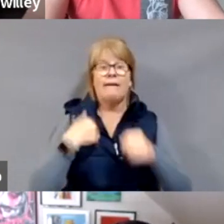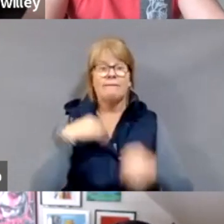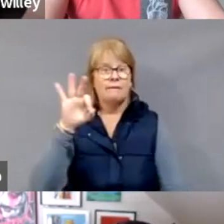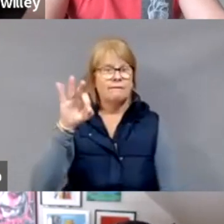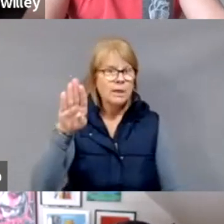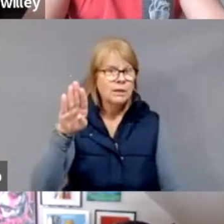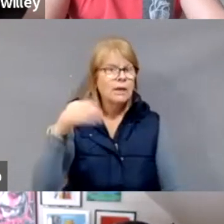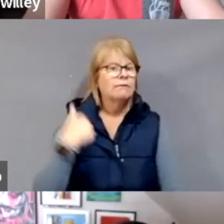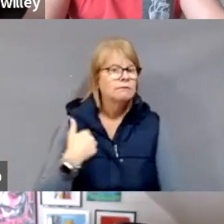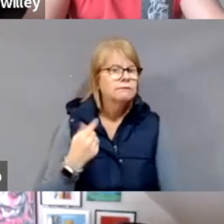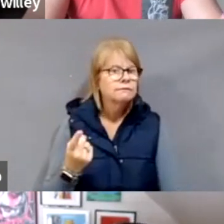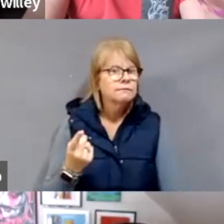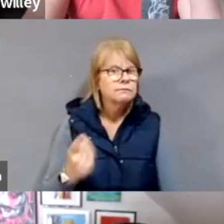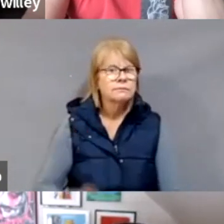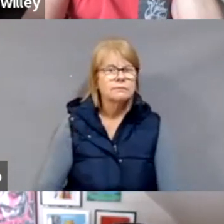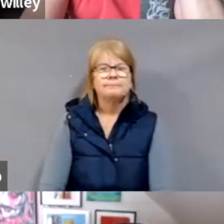Yeah.